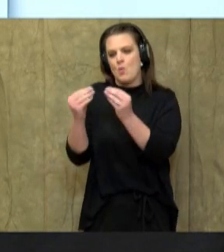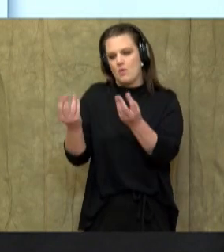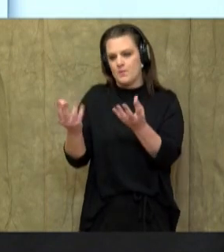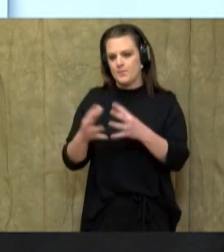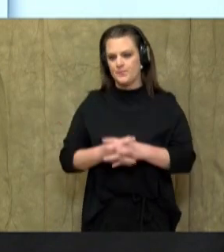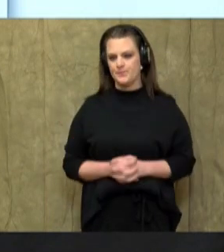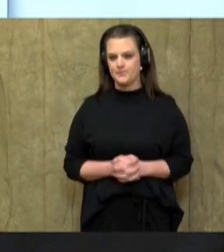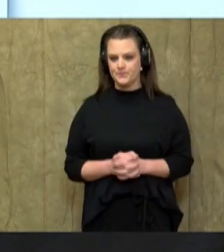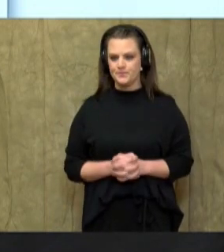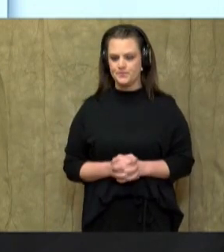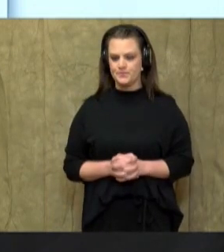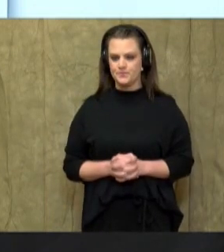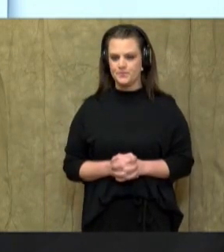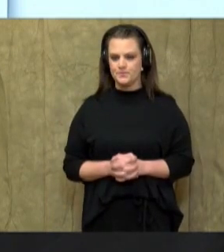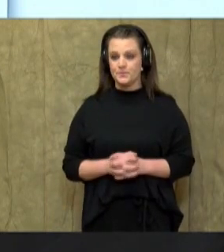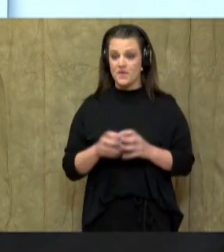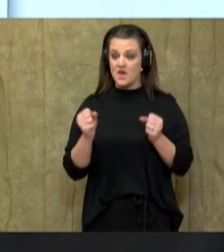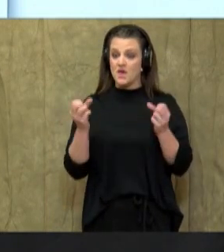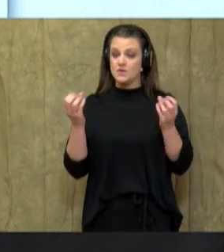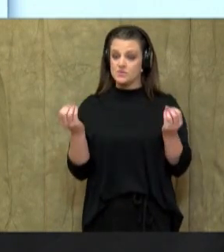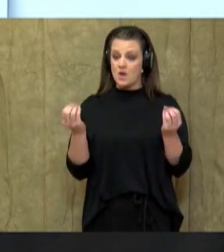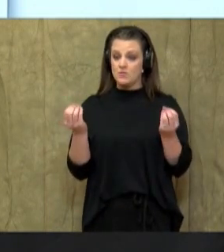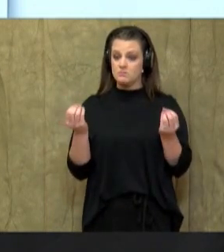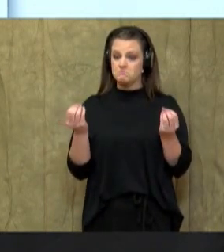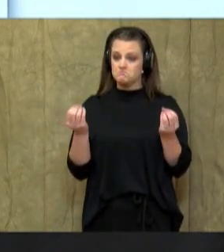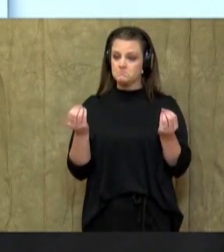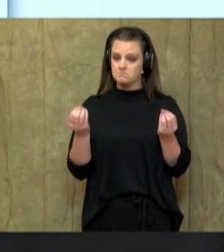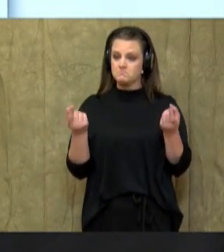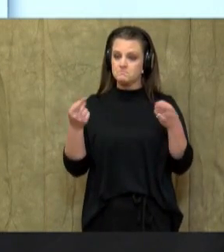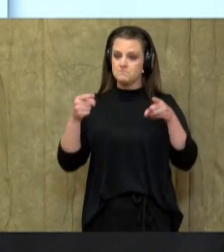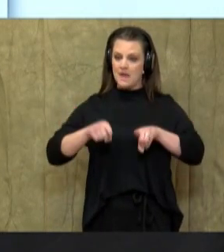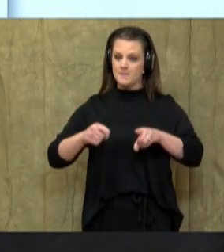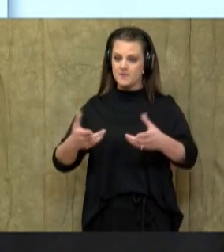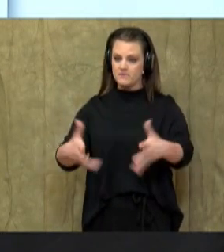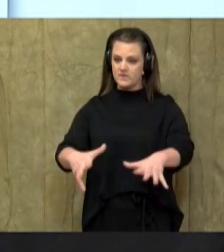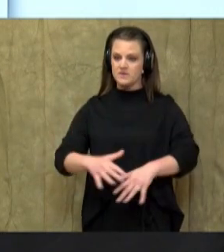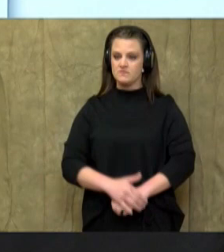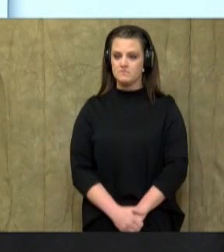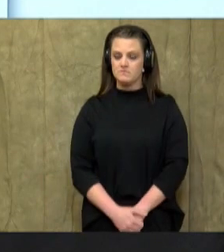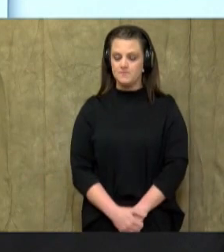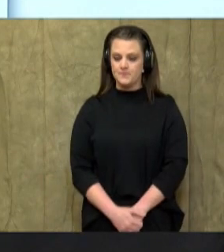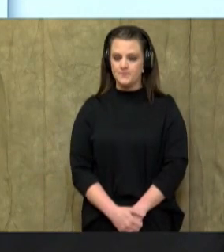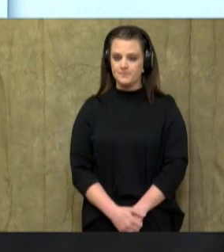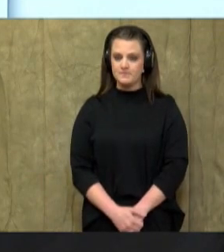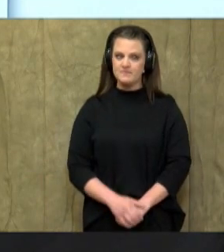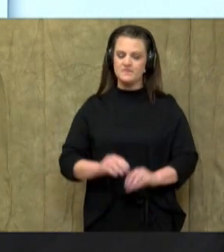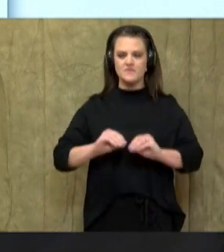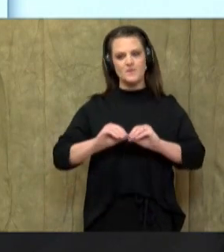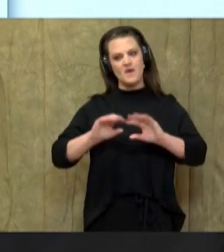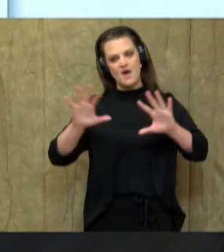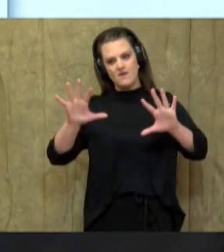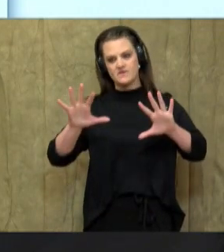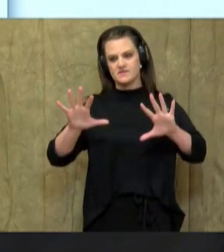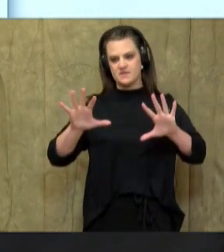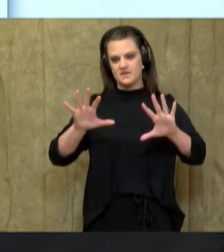speak. So that's what's occurred. You have had to